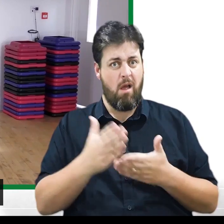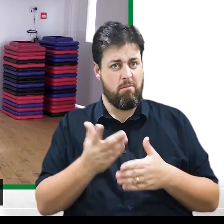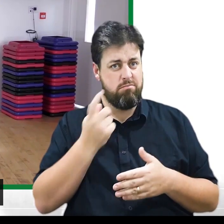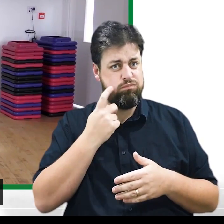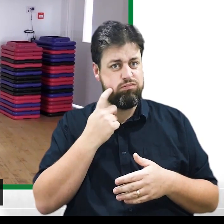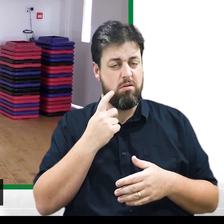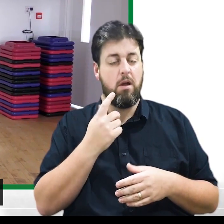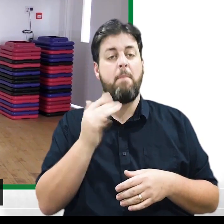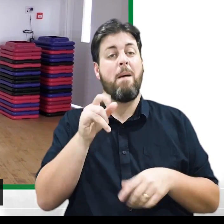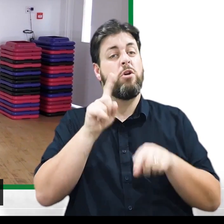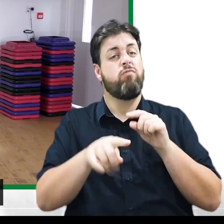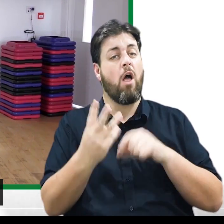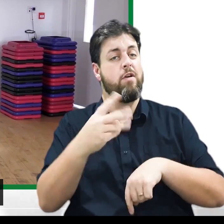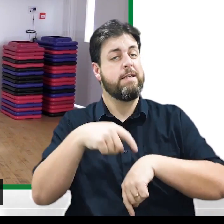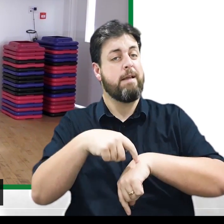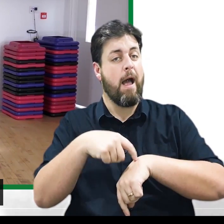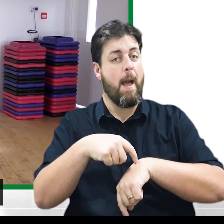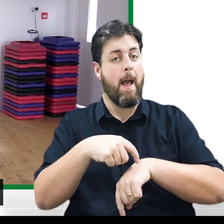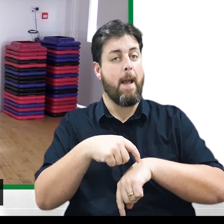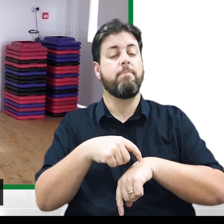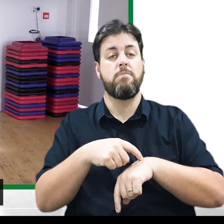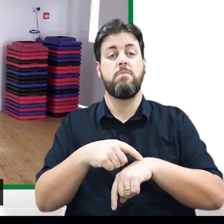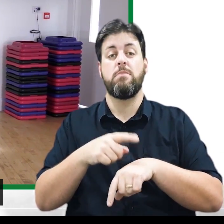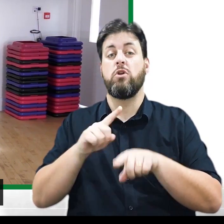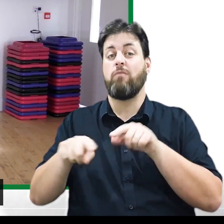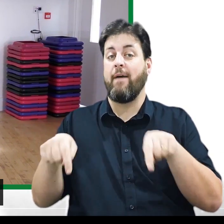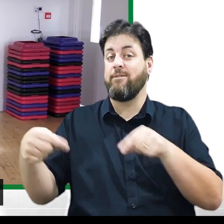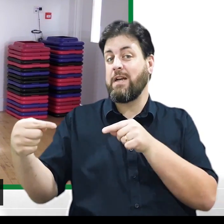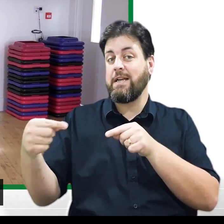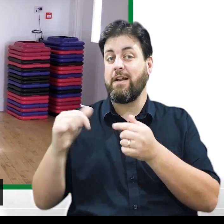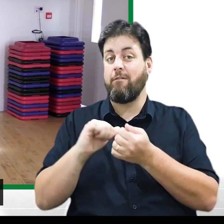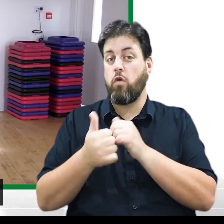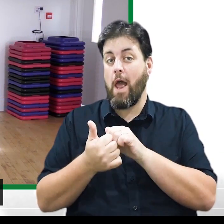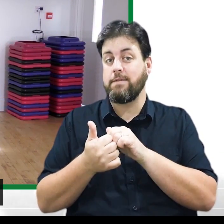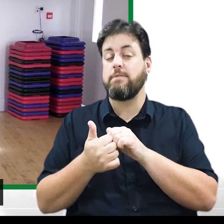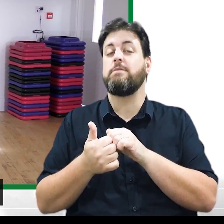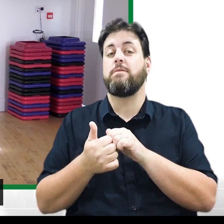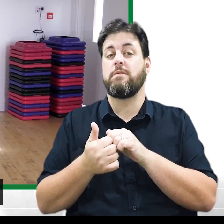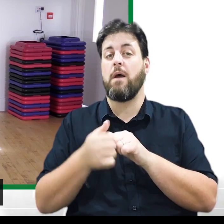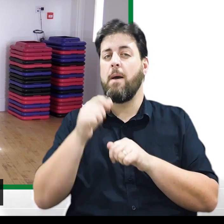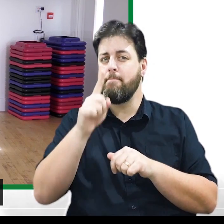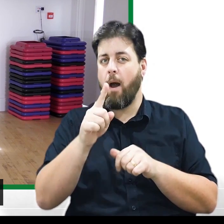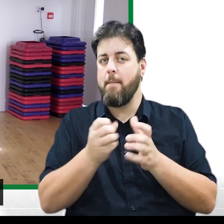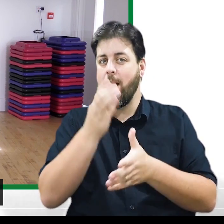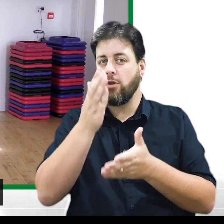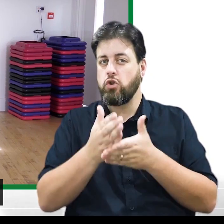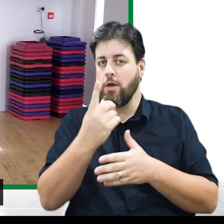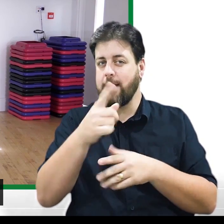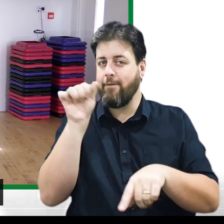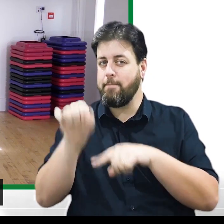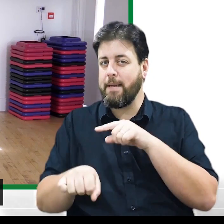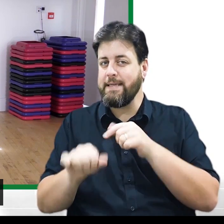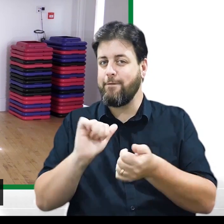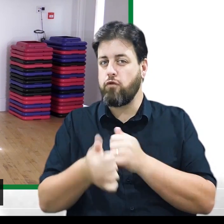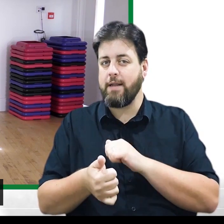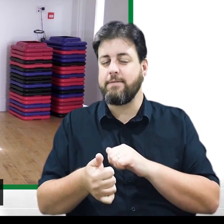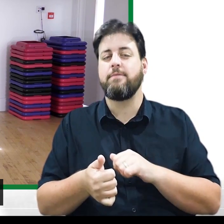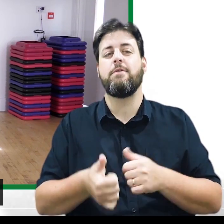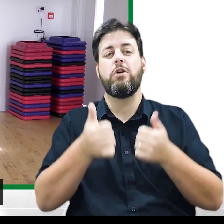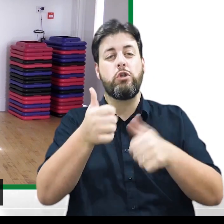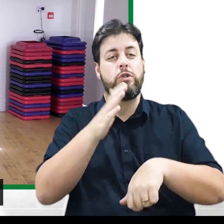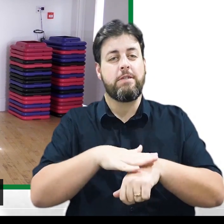3 attempts, see how far your friends go, and do one thing for yourself. Make sure that you beat all your mates.